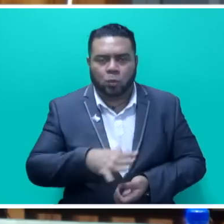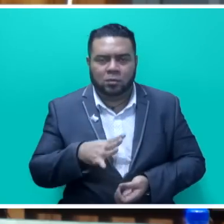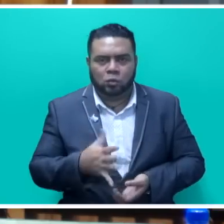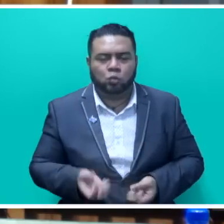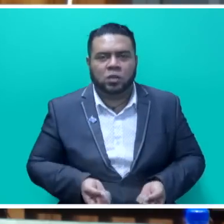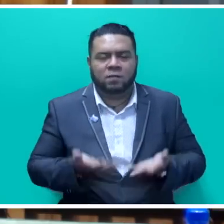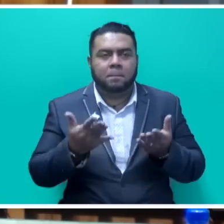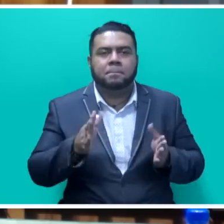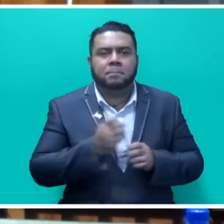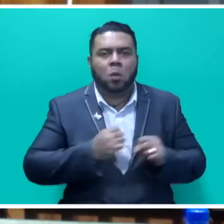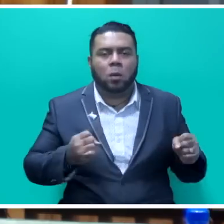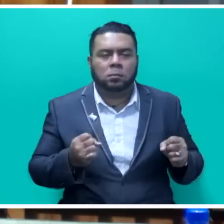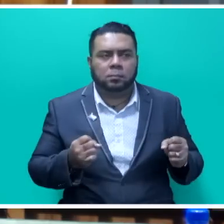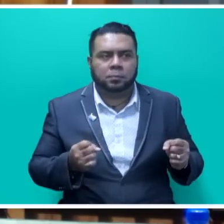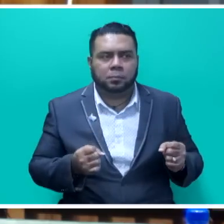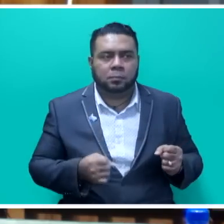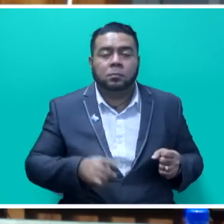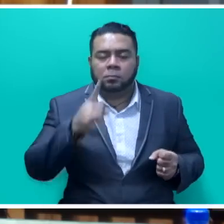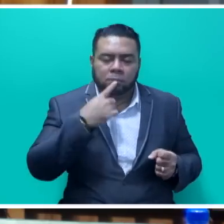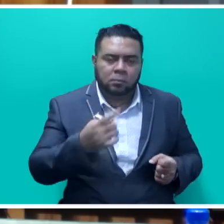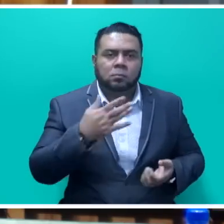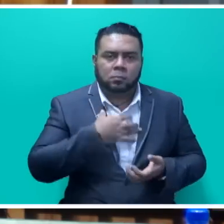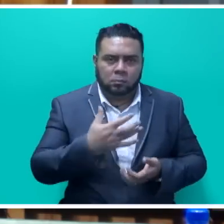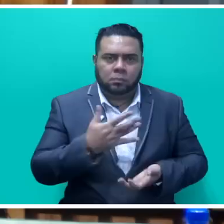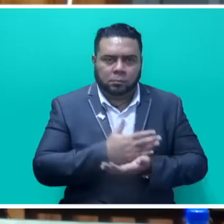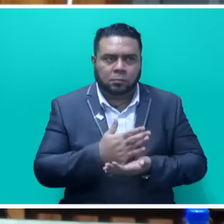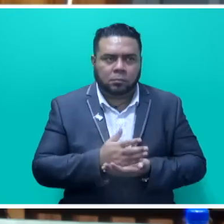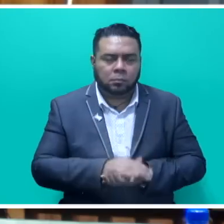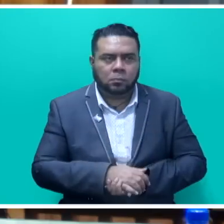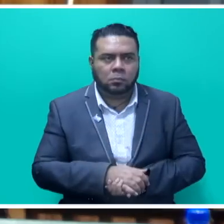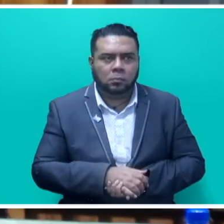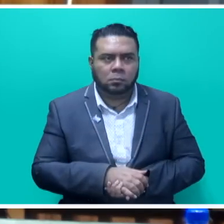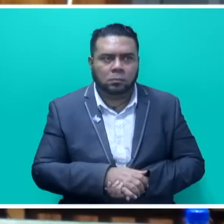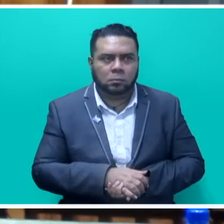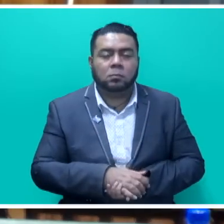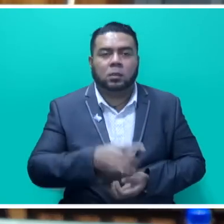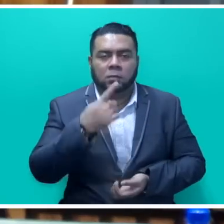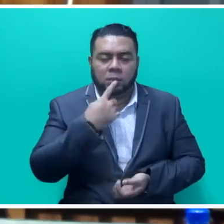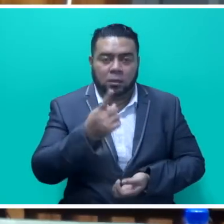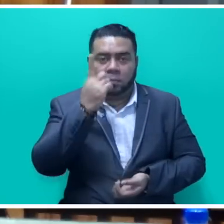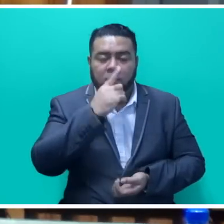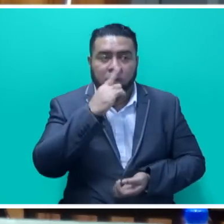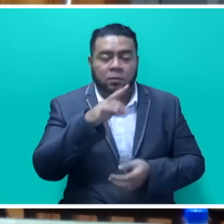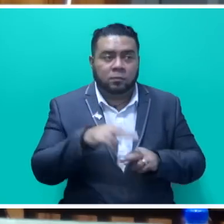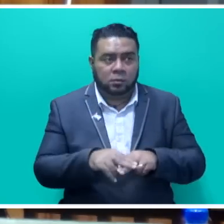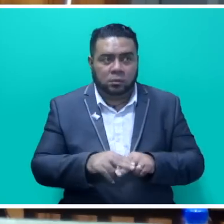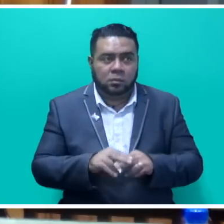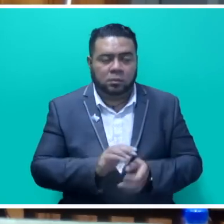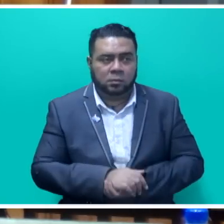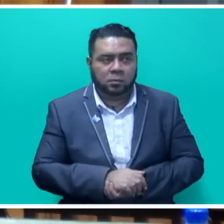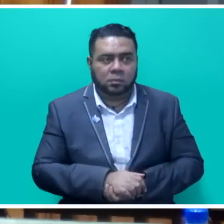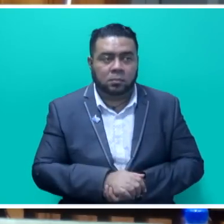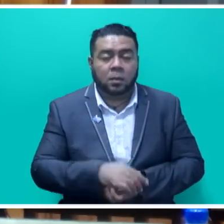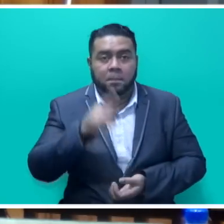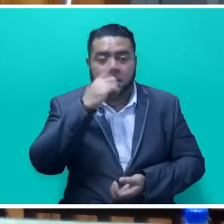up power. And I'll say more on this later. But let me tell the people of Fiji, the